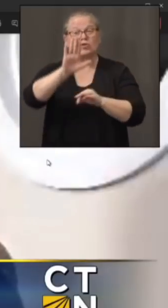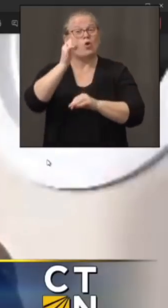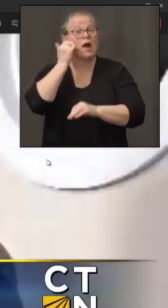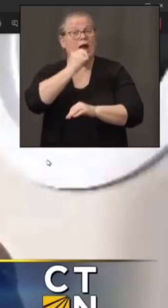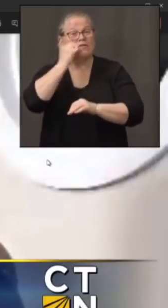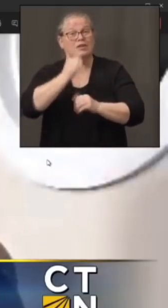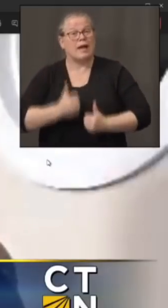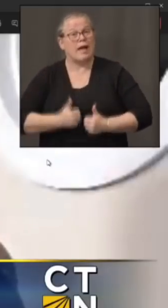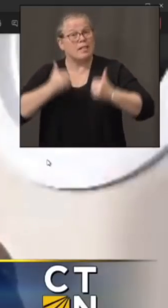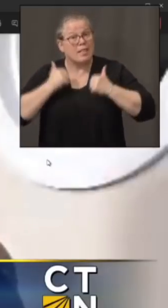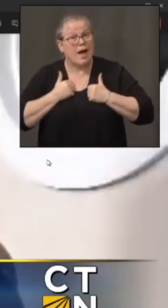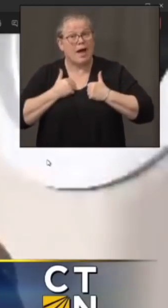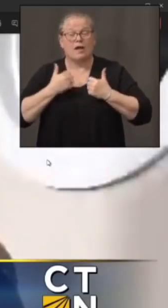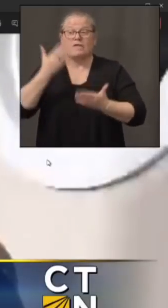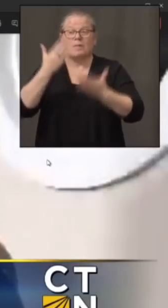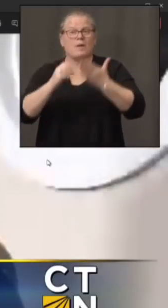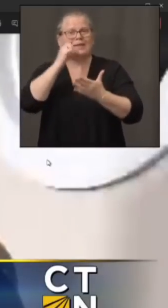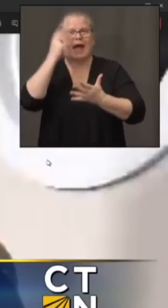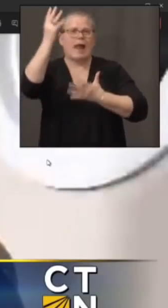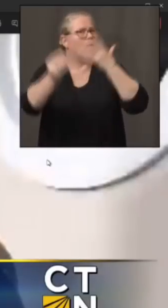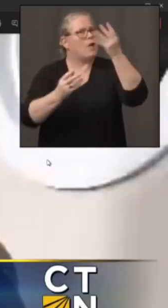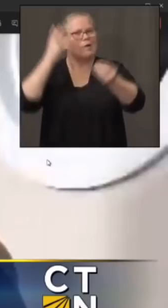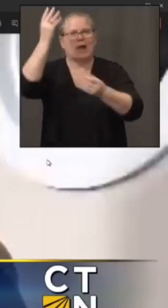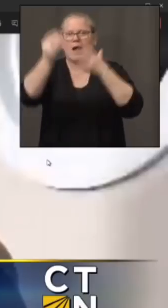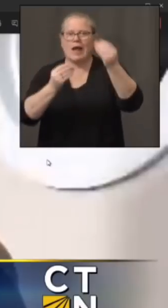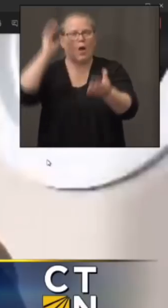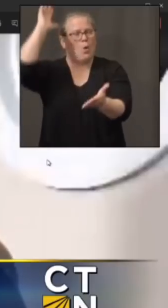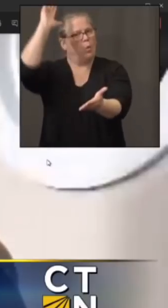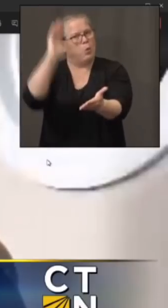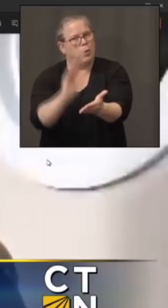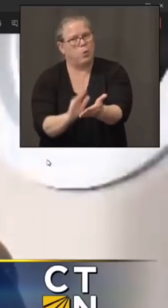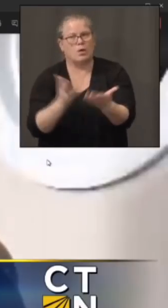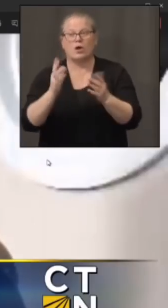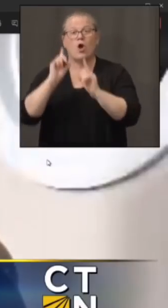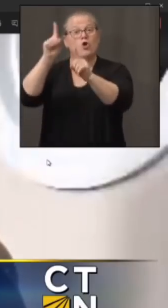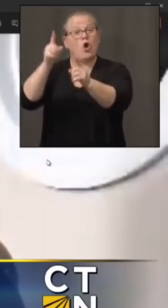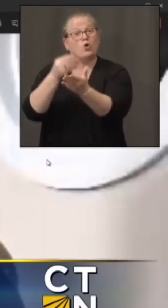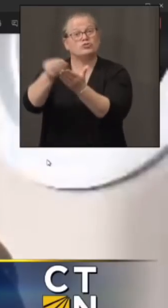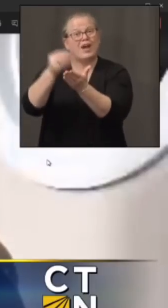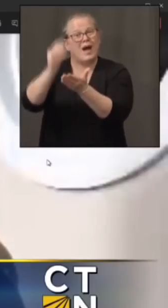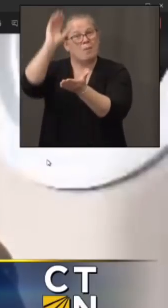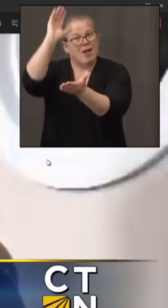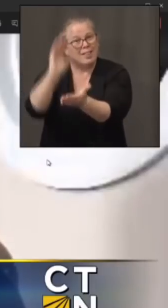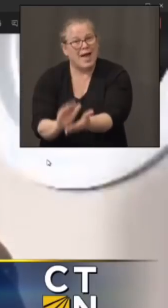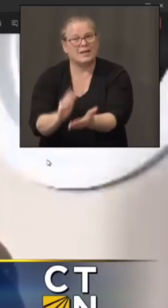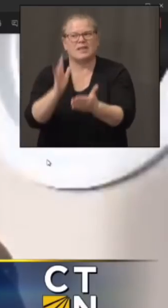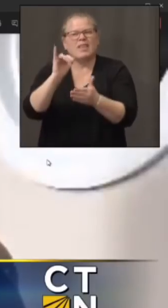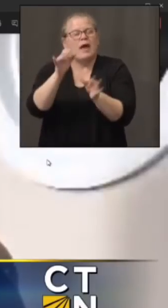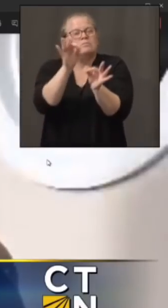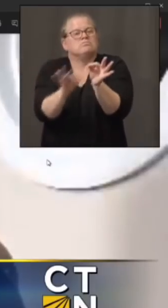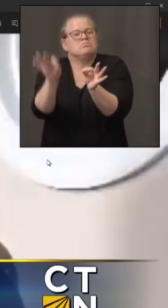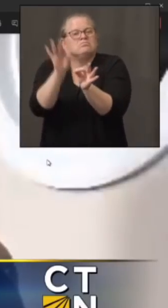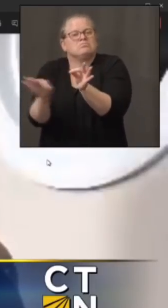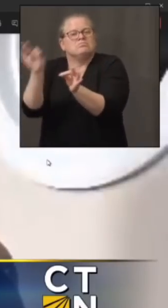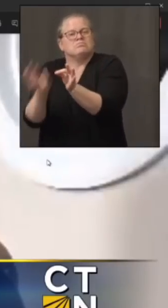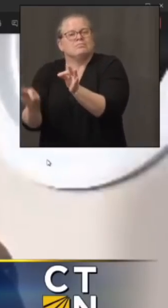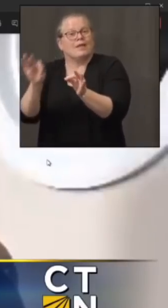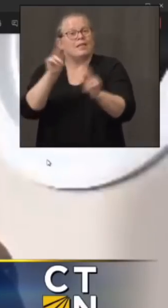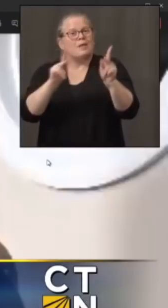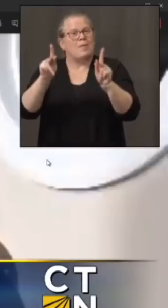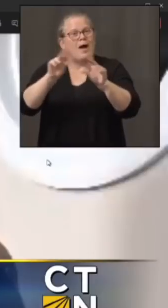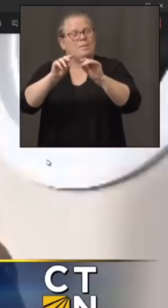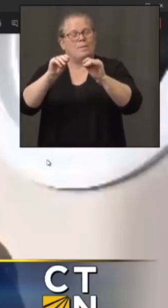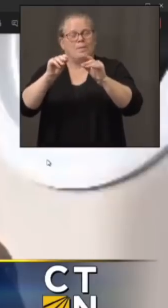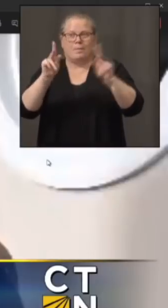diminish your mobility, reduce shopping trips, things like that. When you aggregate those small improvements over a population, it starts to have a